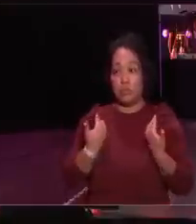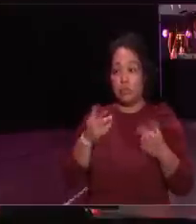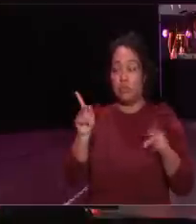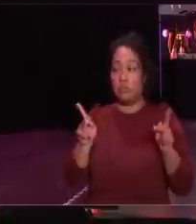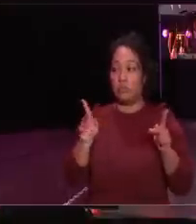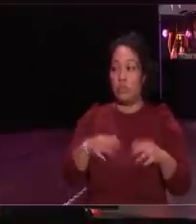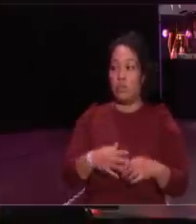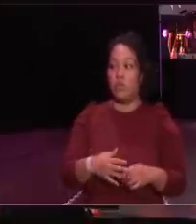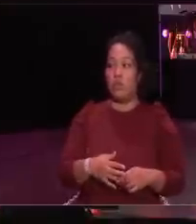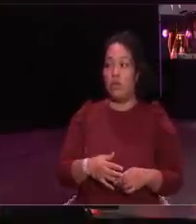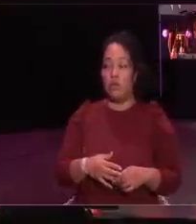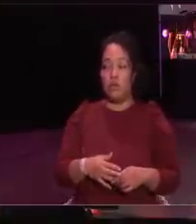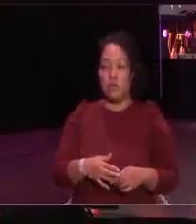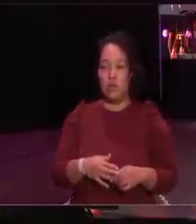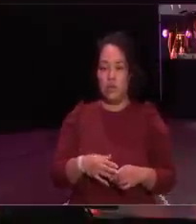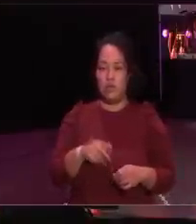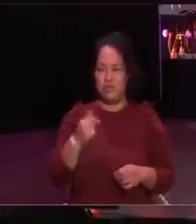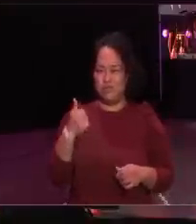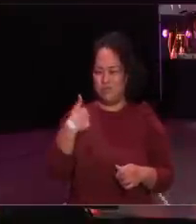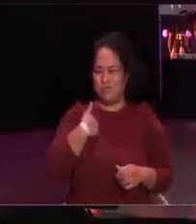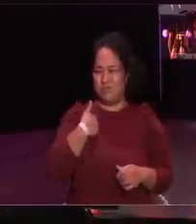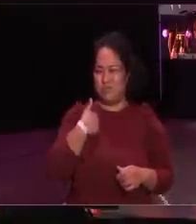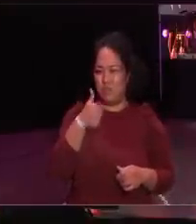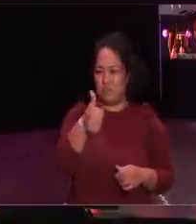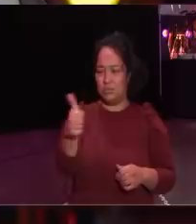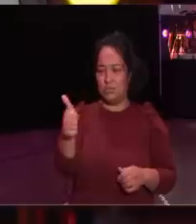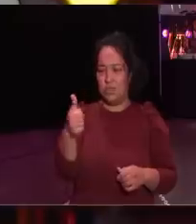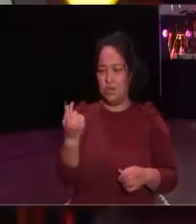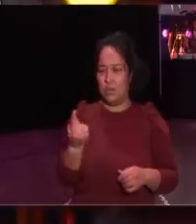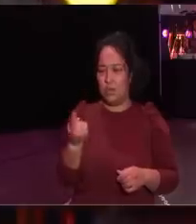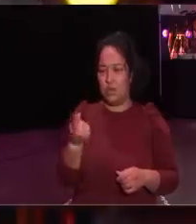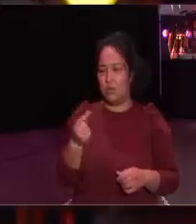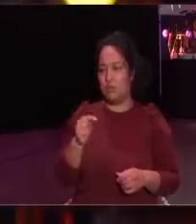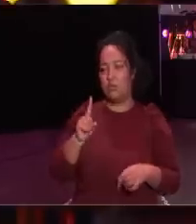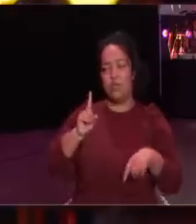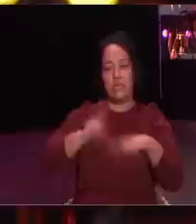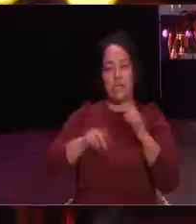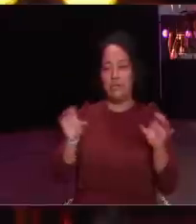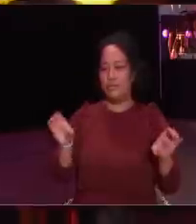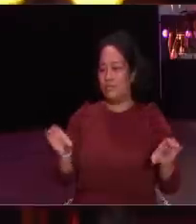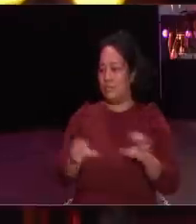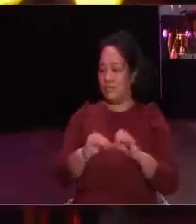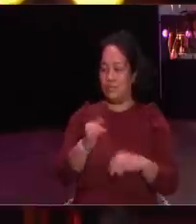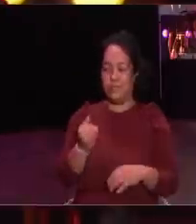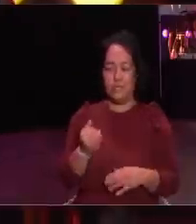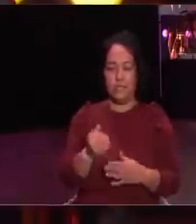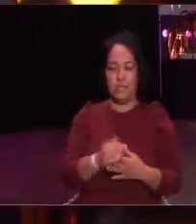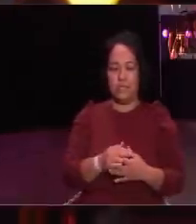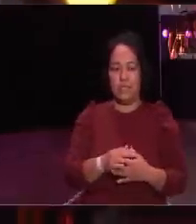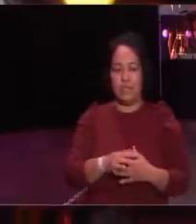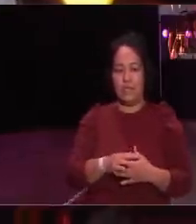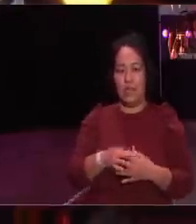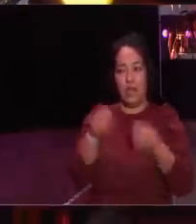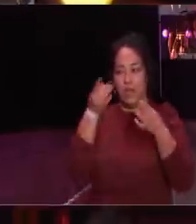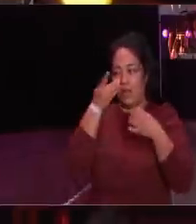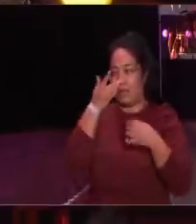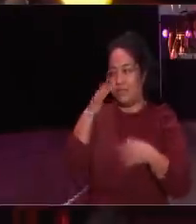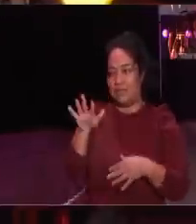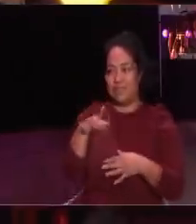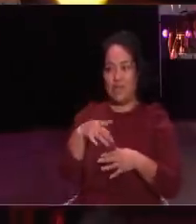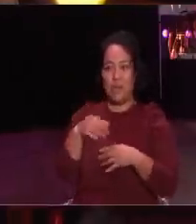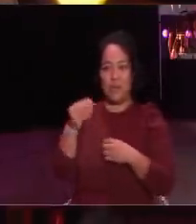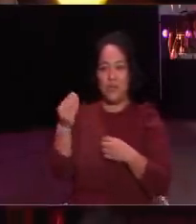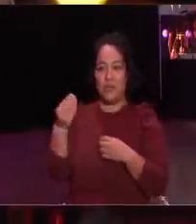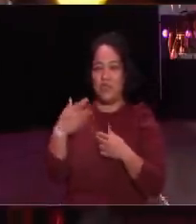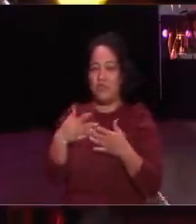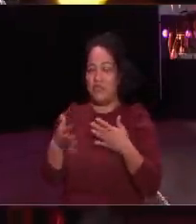young people, jóvenes, by yourself, solos, you cannot do it. No lo pueden hacer. I don't care what anybody else